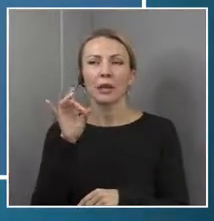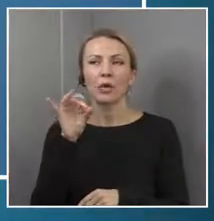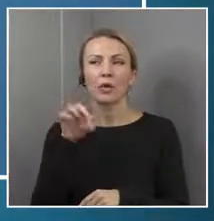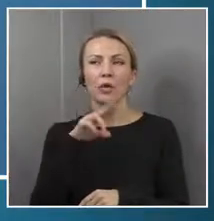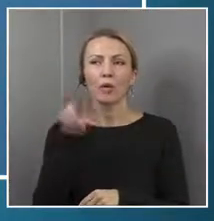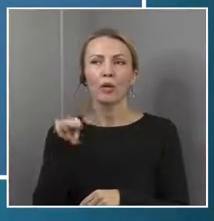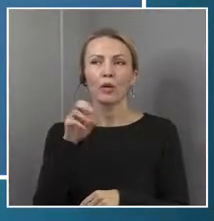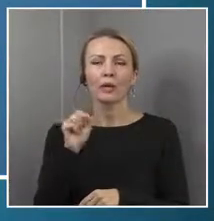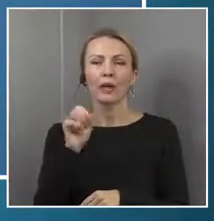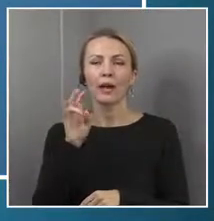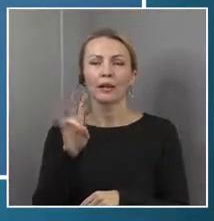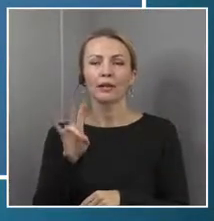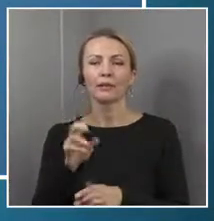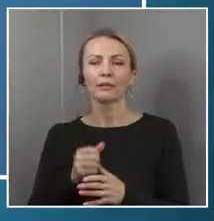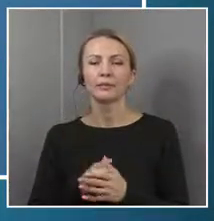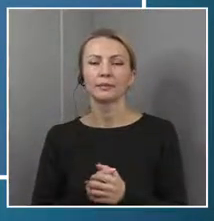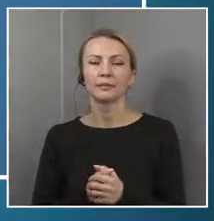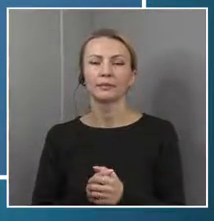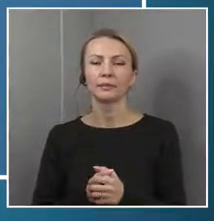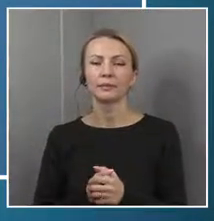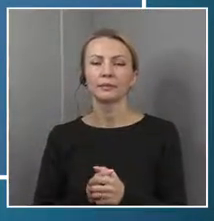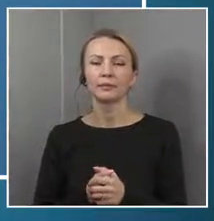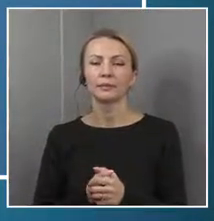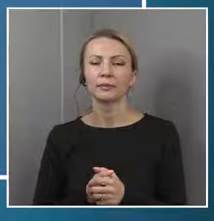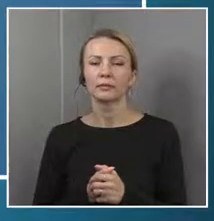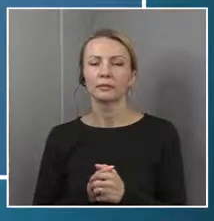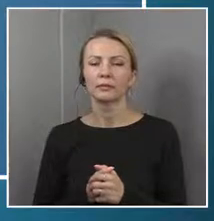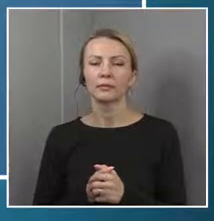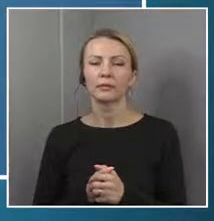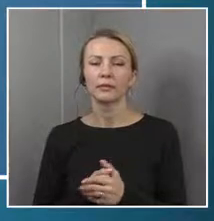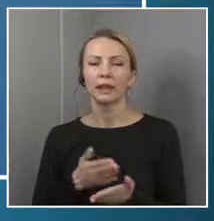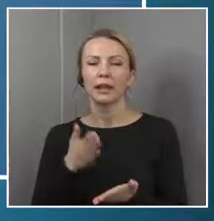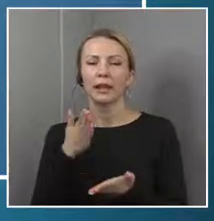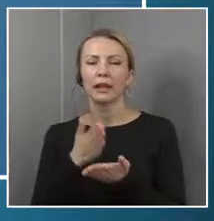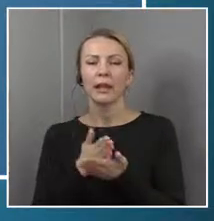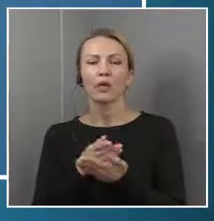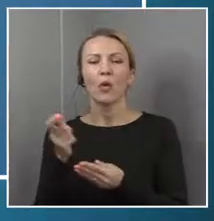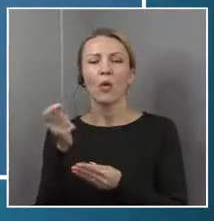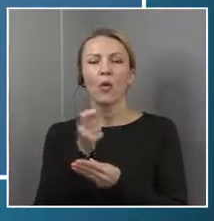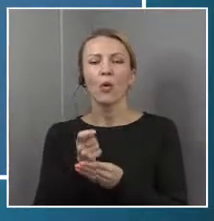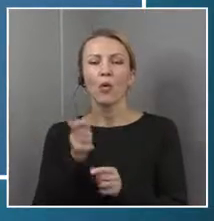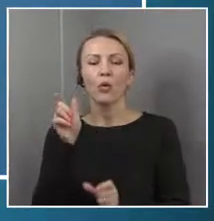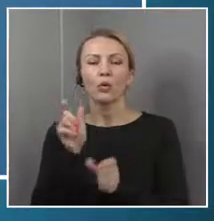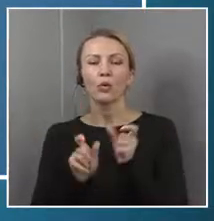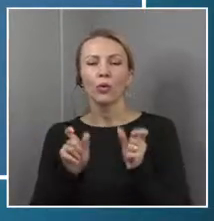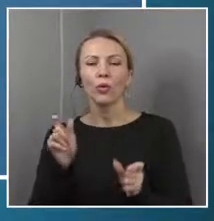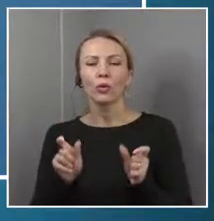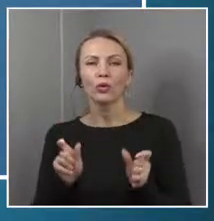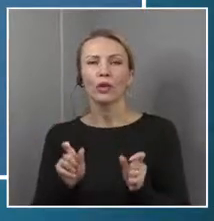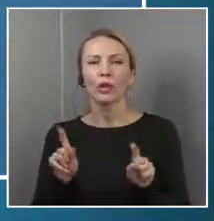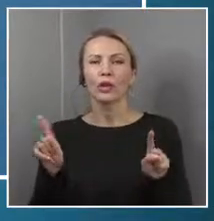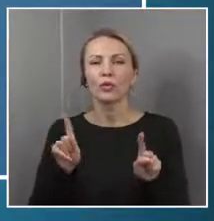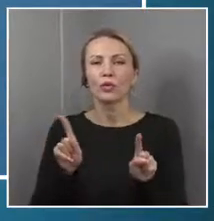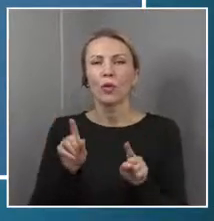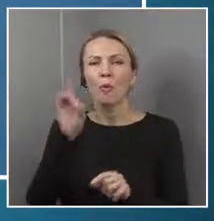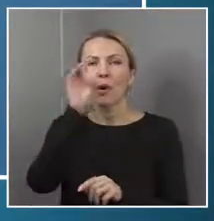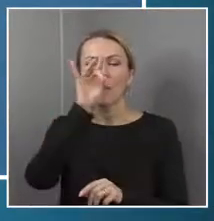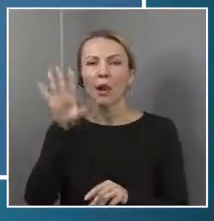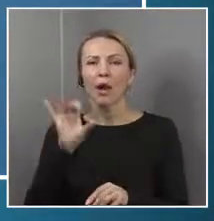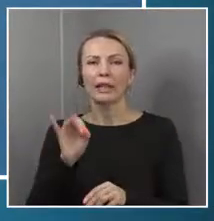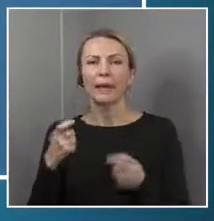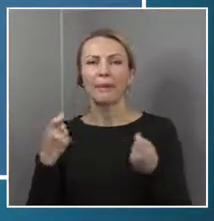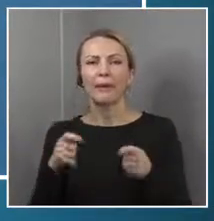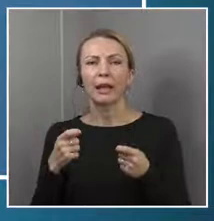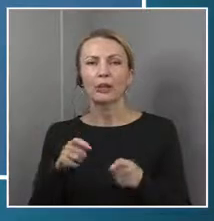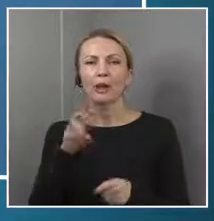they sold their artworks for millions of dollars, you know. And but on the other hand, they know